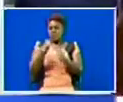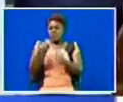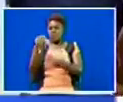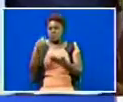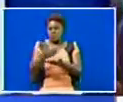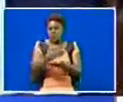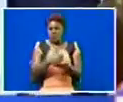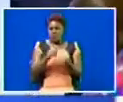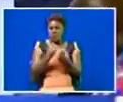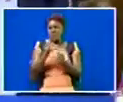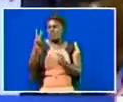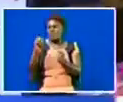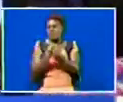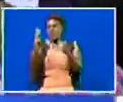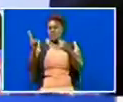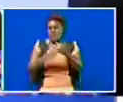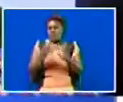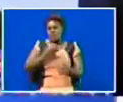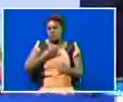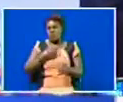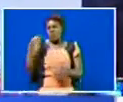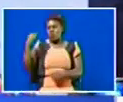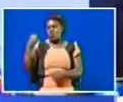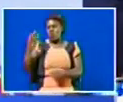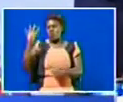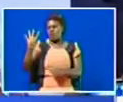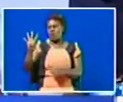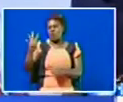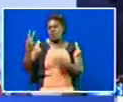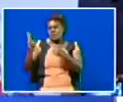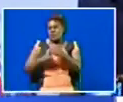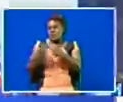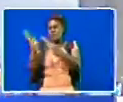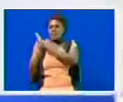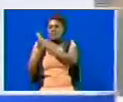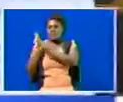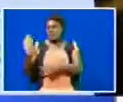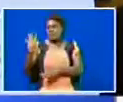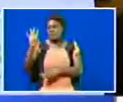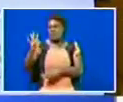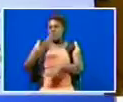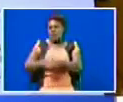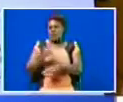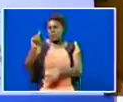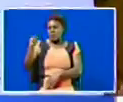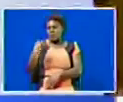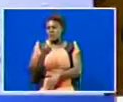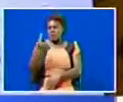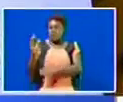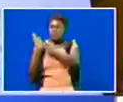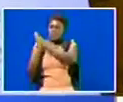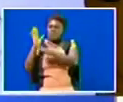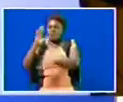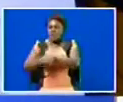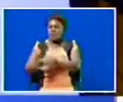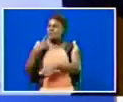total of 17 medals from Gold Coast, 4 gold, 7 silver and 4 bronze. The gold medalists got 1 million shillings each, silver